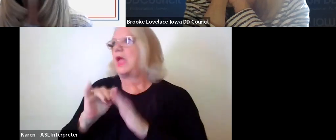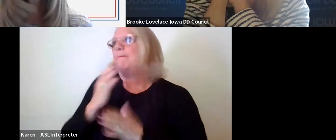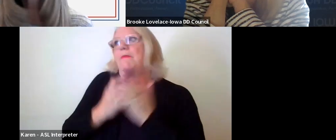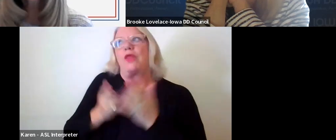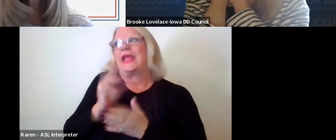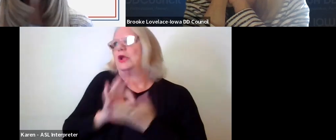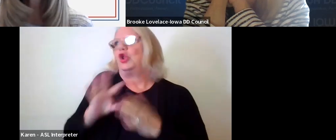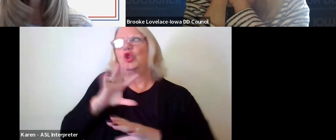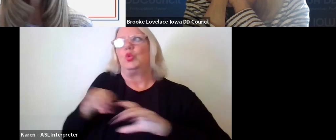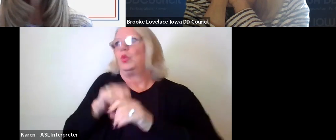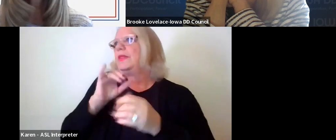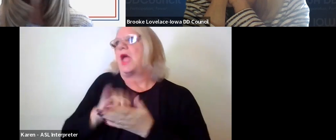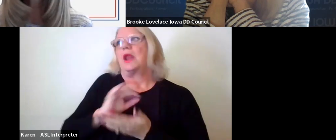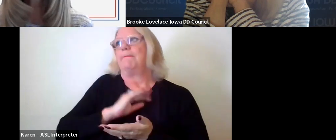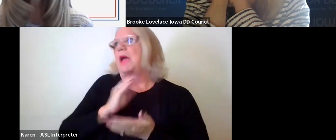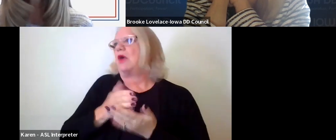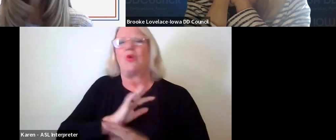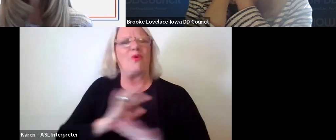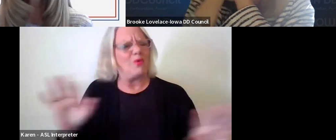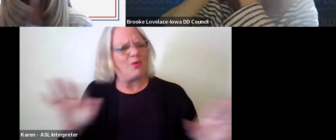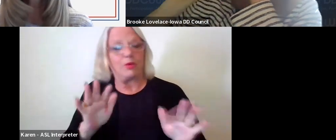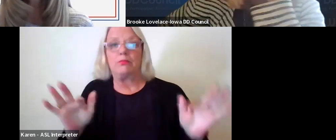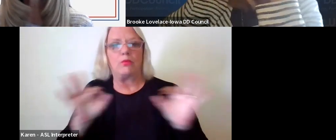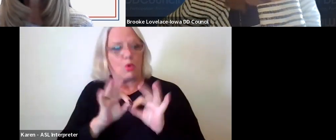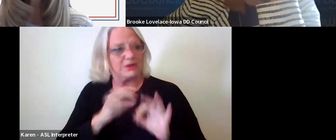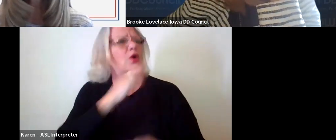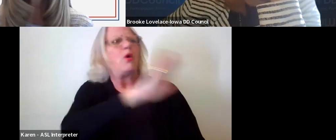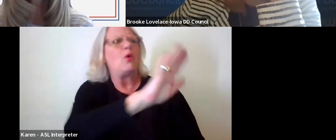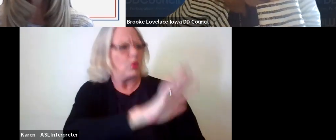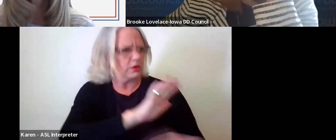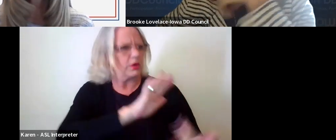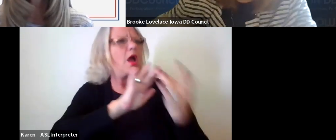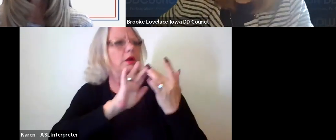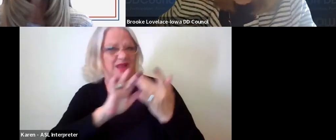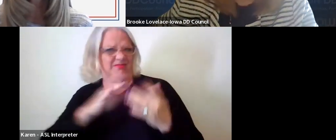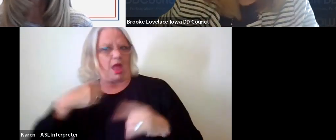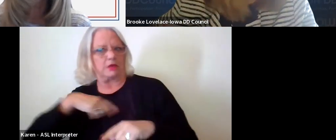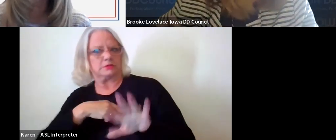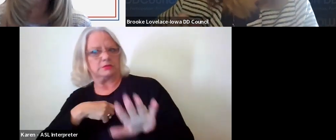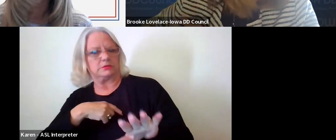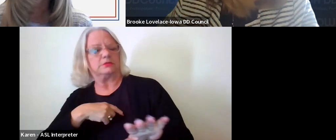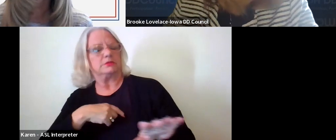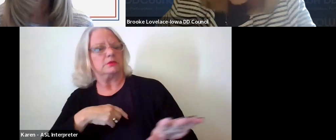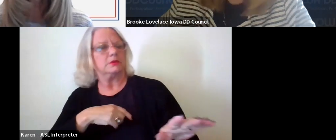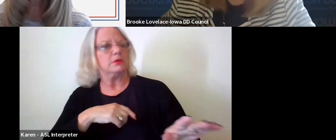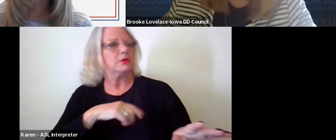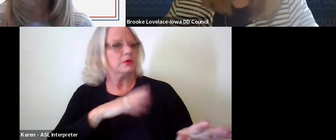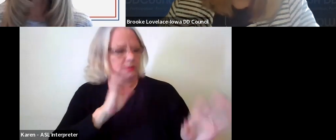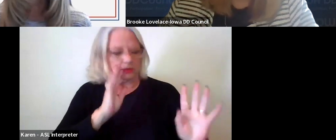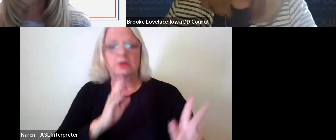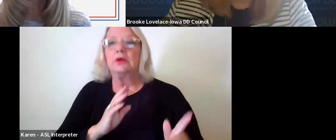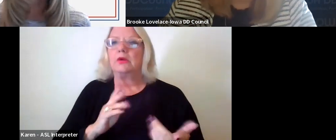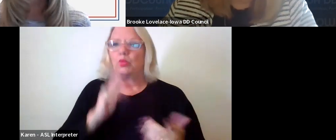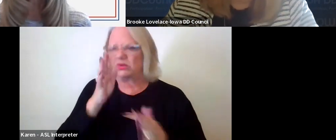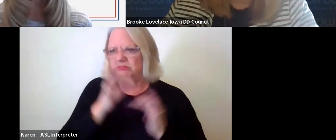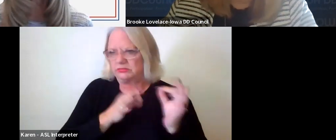feel free to reach out to us or ask them to double check that within their organization, because, again, as